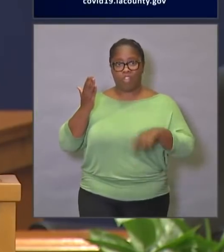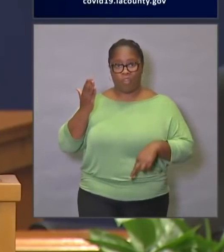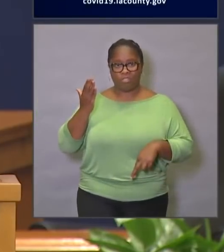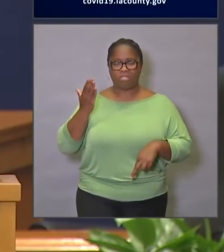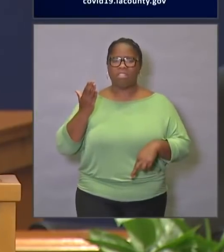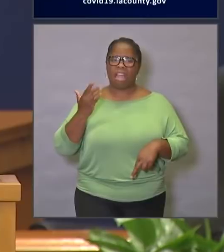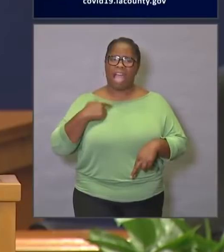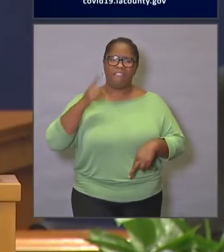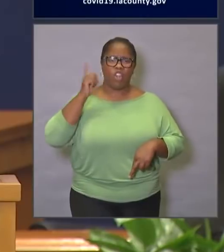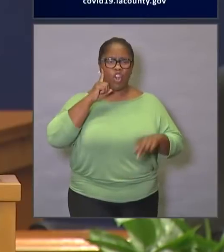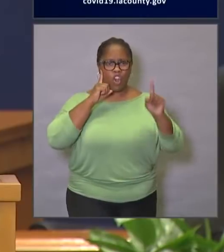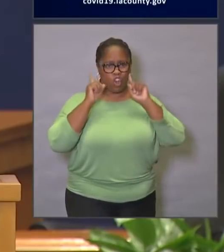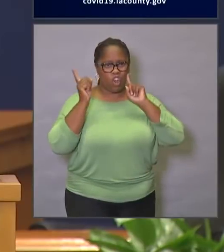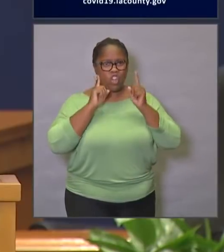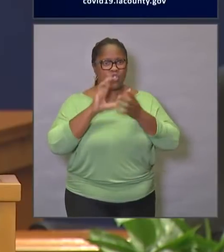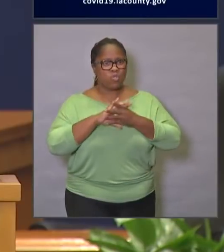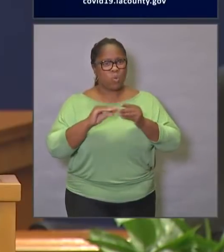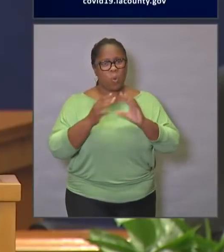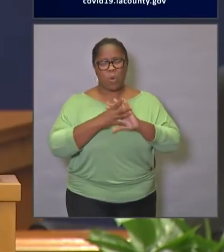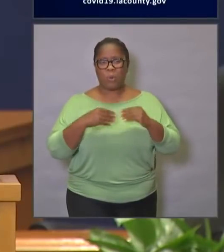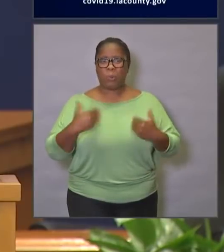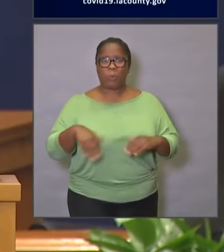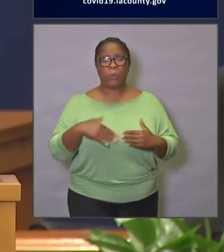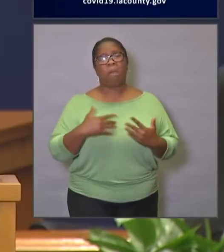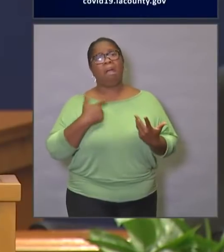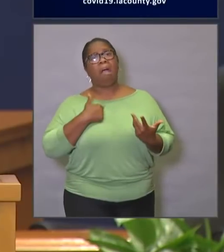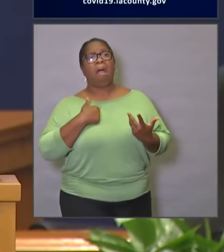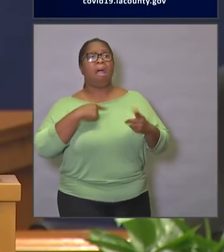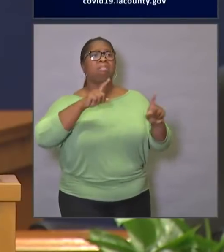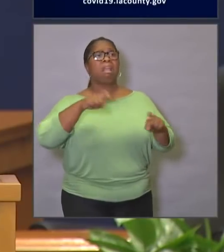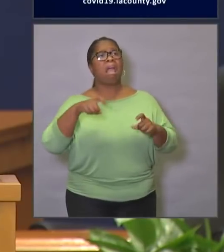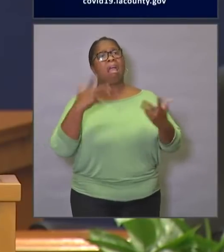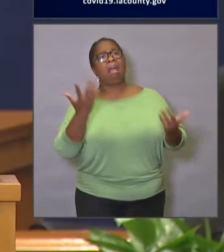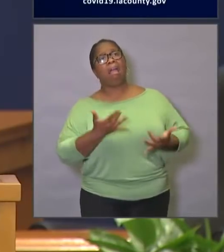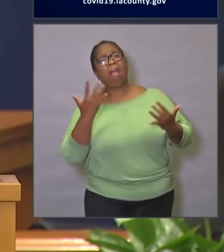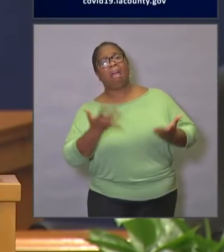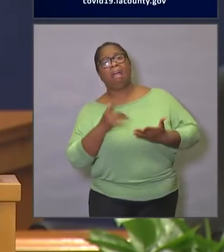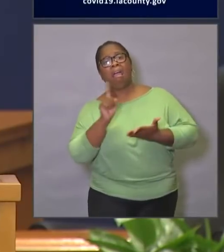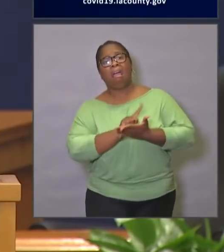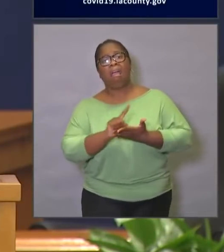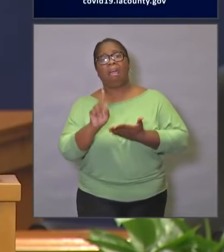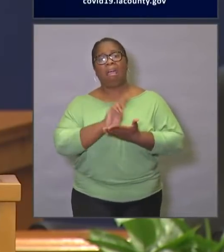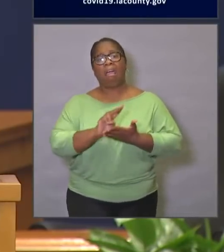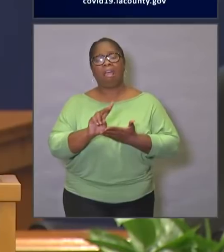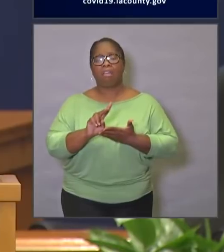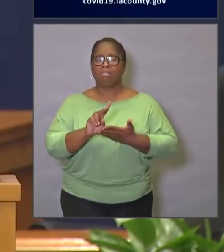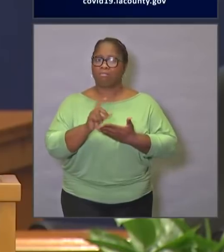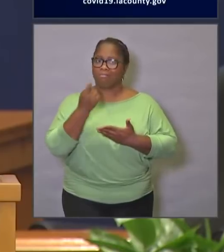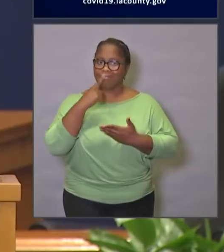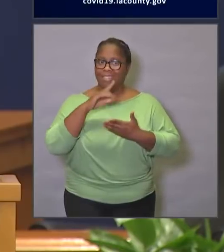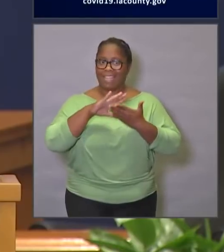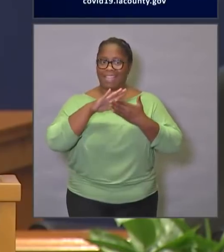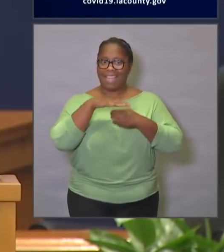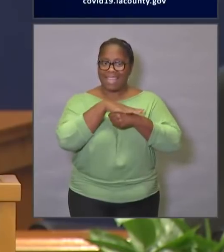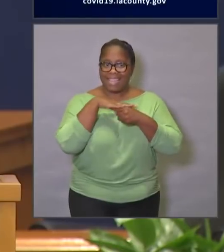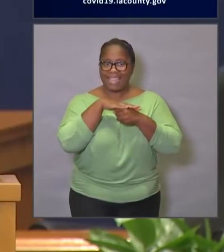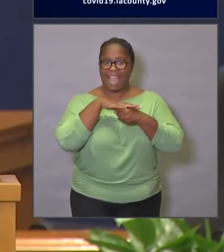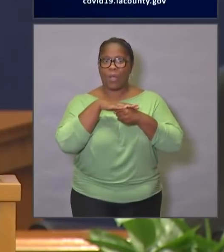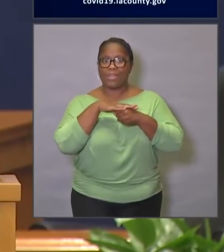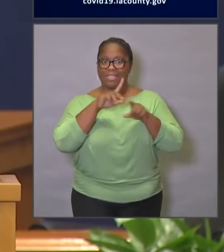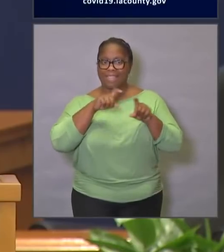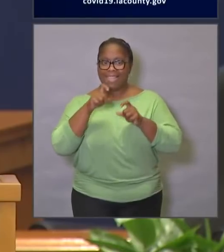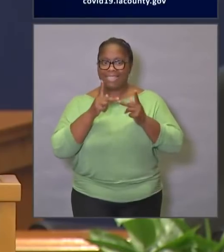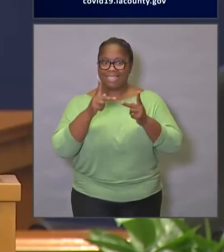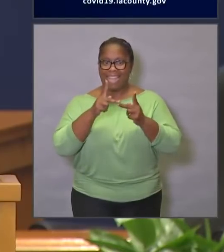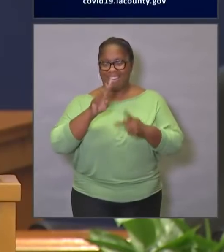in community-based testing sites. At the county-operated testing sites, the average turnaround time is less than 48 hours.